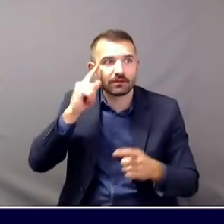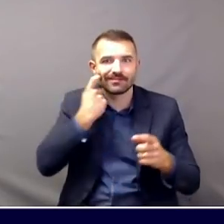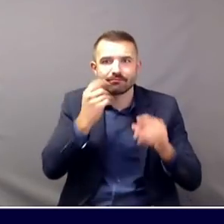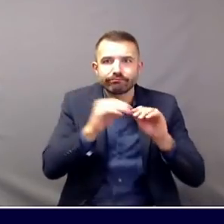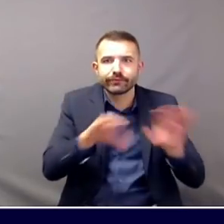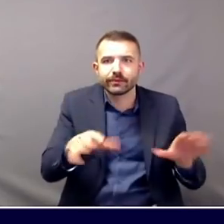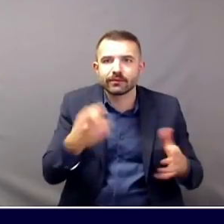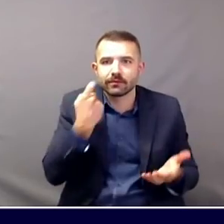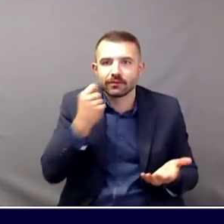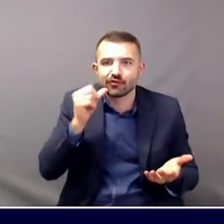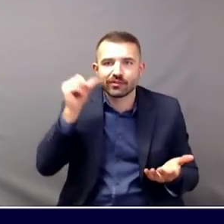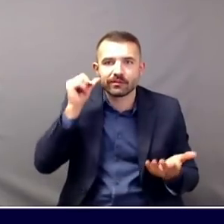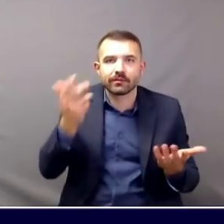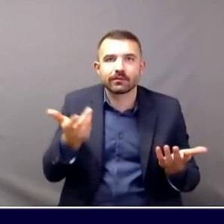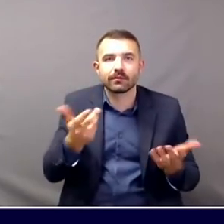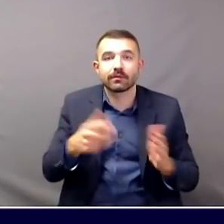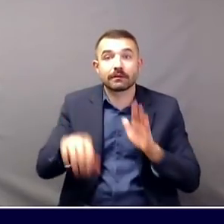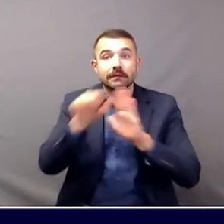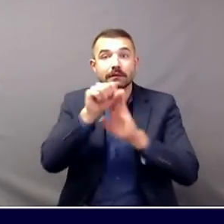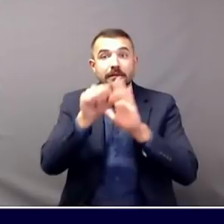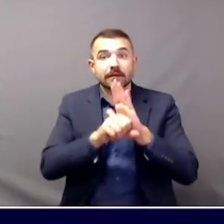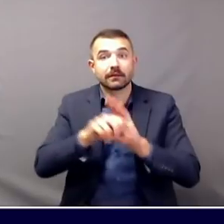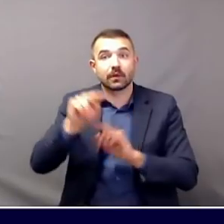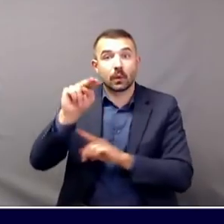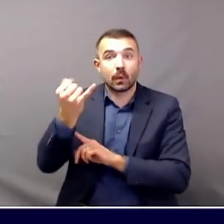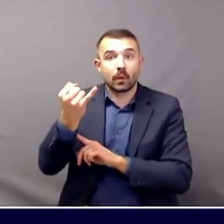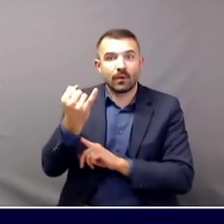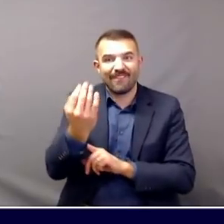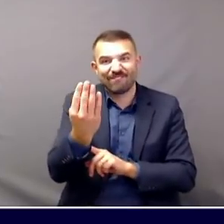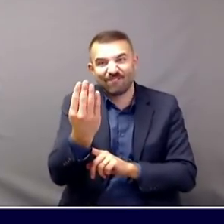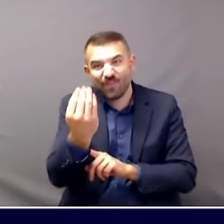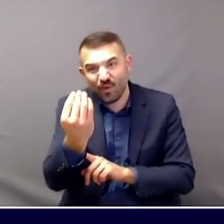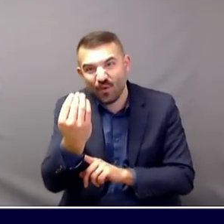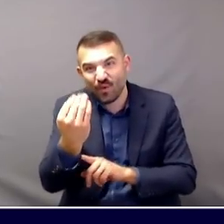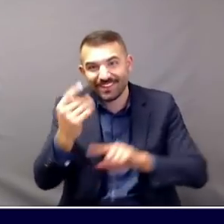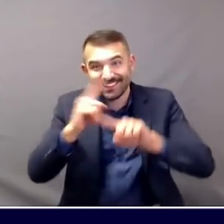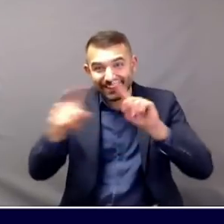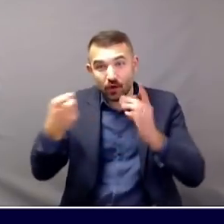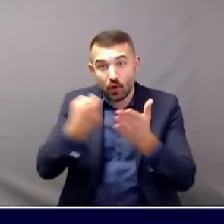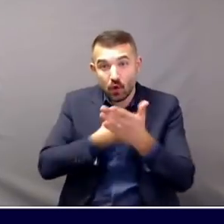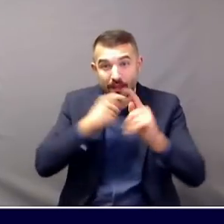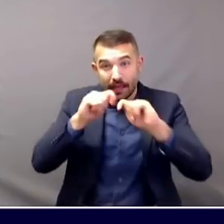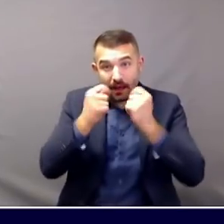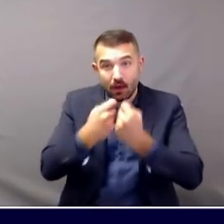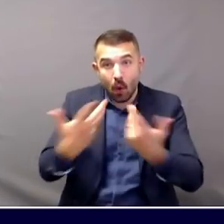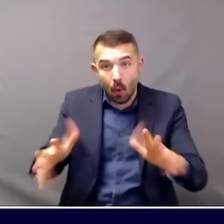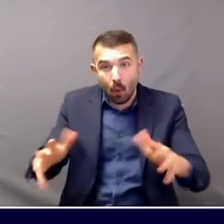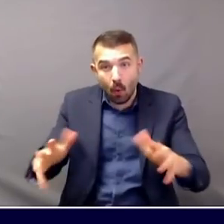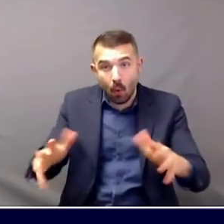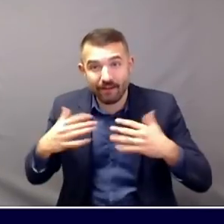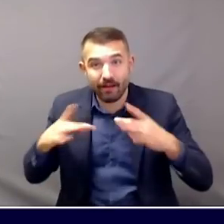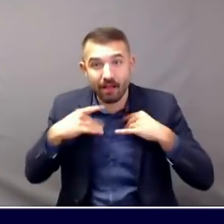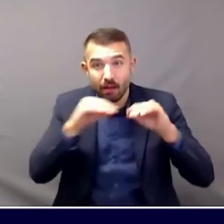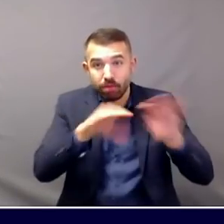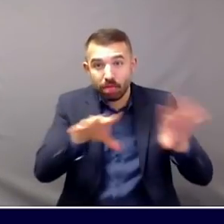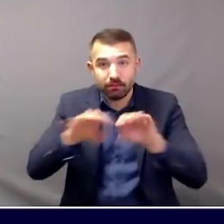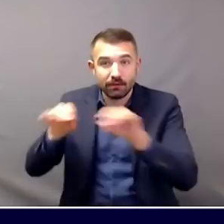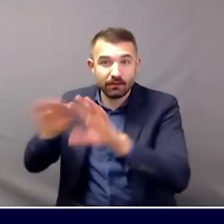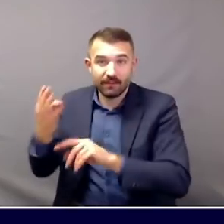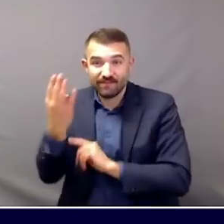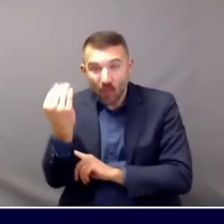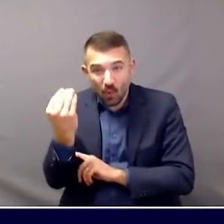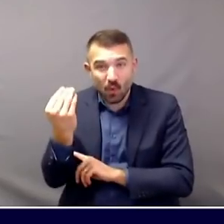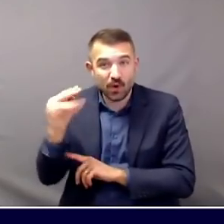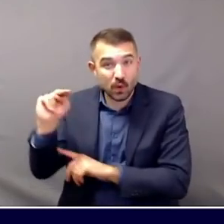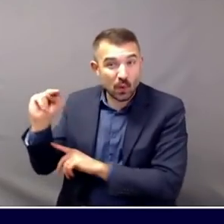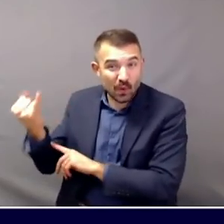outbreaks. Hockey has proven to be a high-risk sport, but here in Maine, we treat it the same as other moderate-risk sports. And I will note that we are